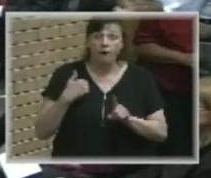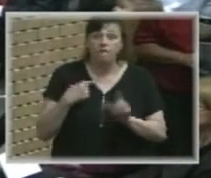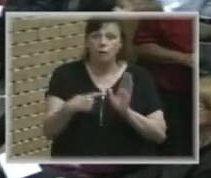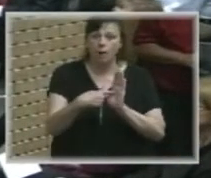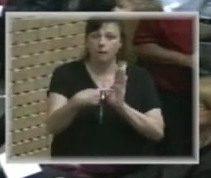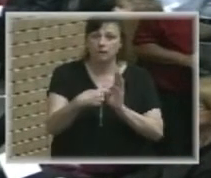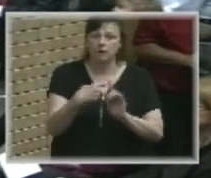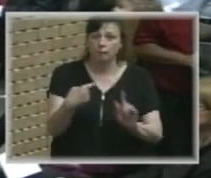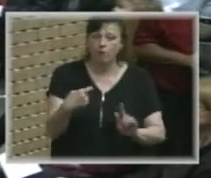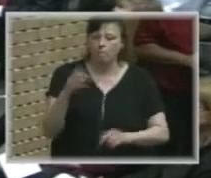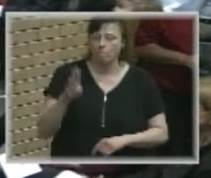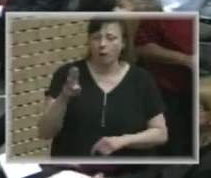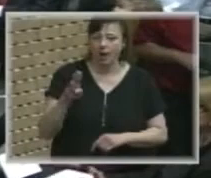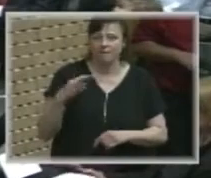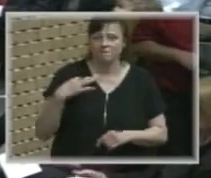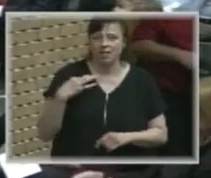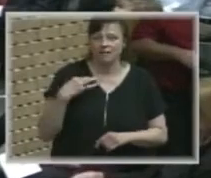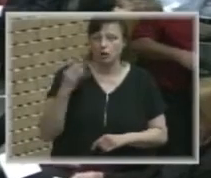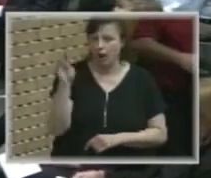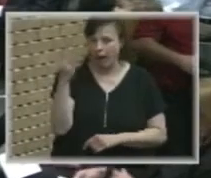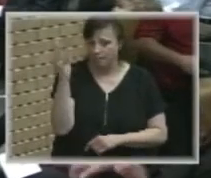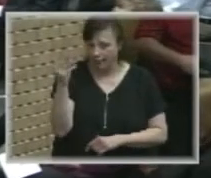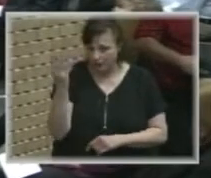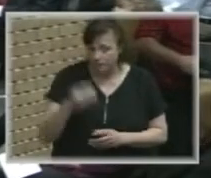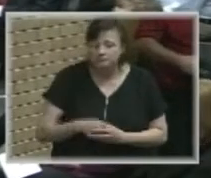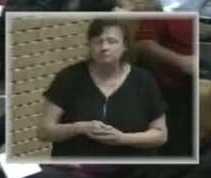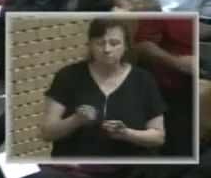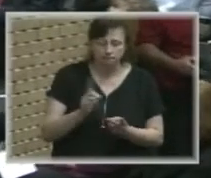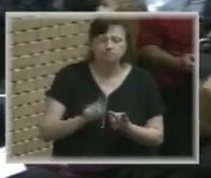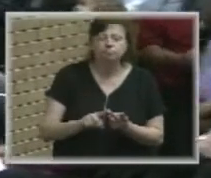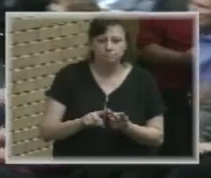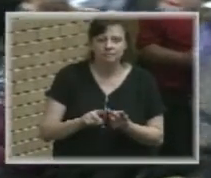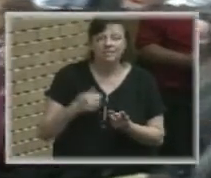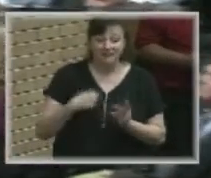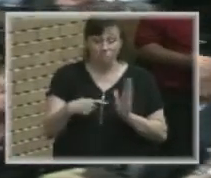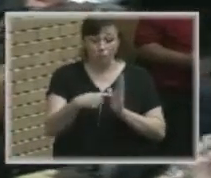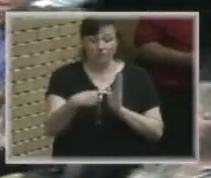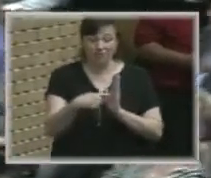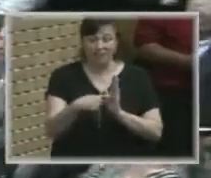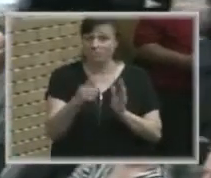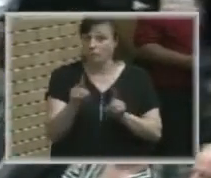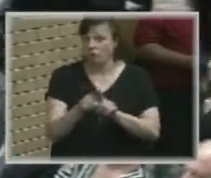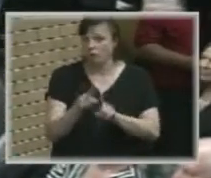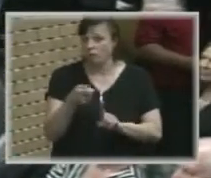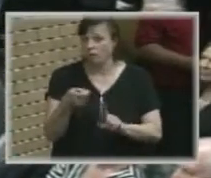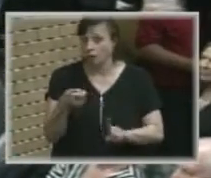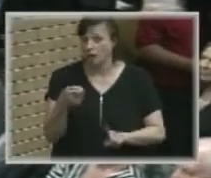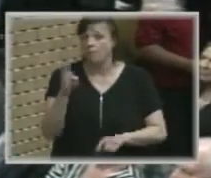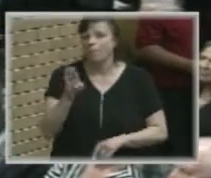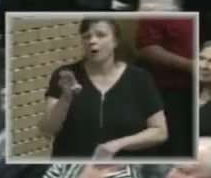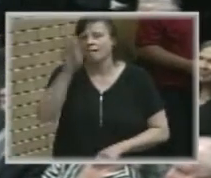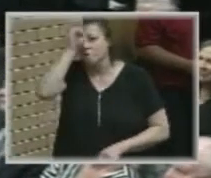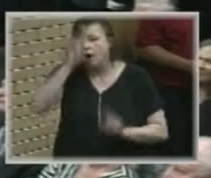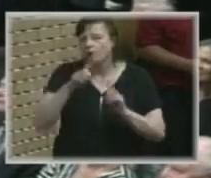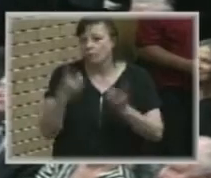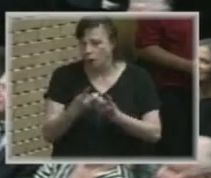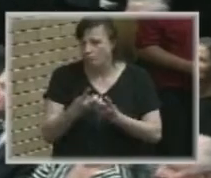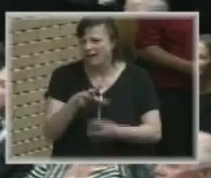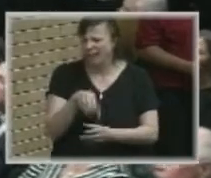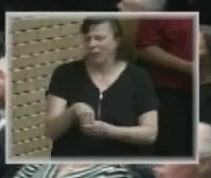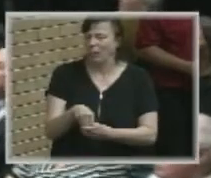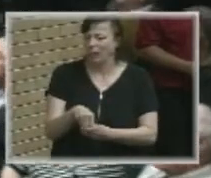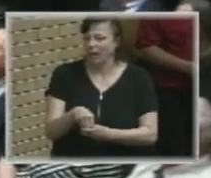Brighton Volunteer Ambulance, including Michael Pollack. We have representatives from the Brighton Fire Department,